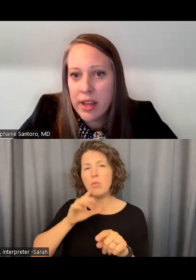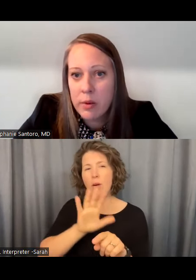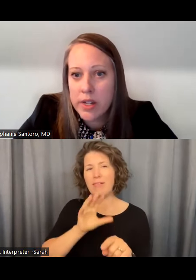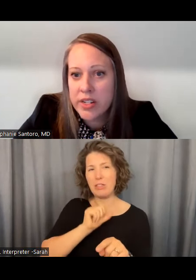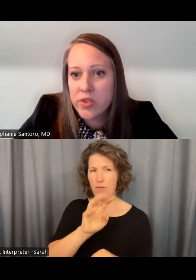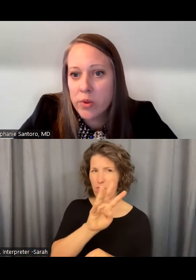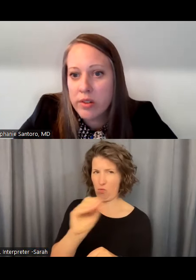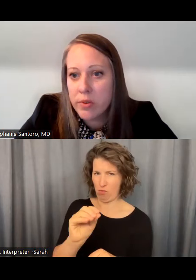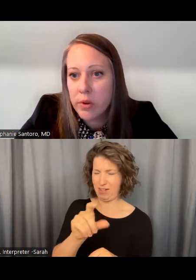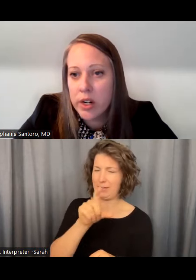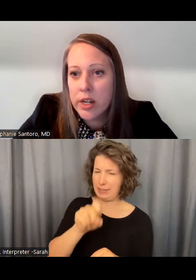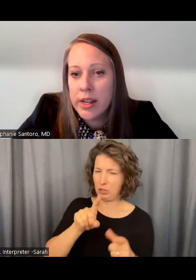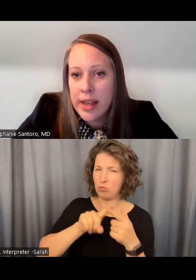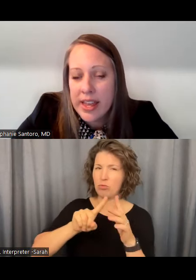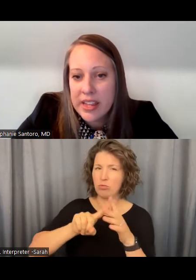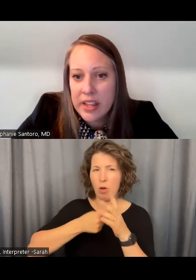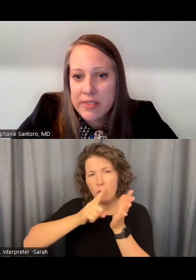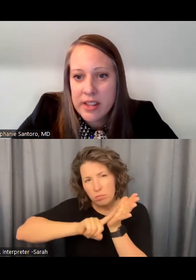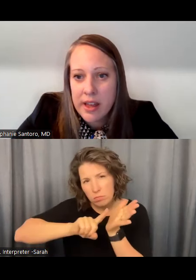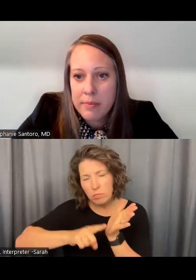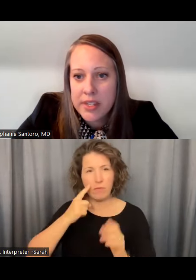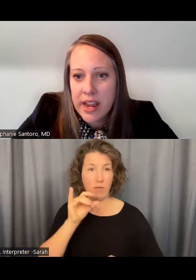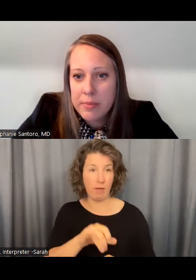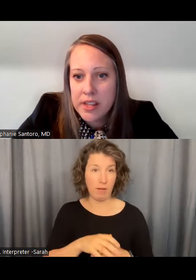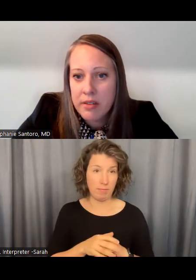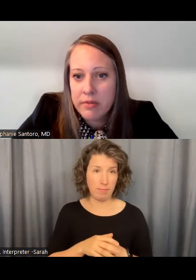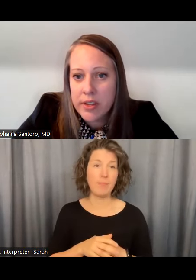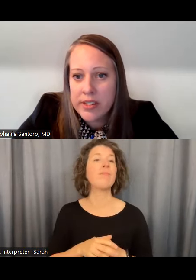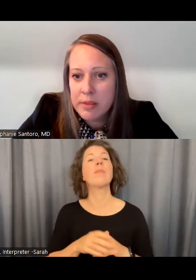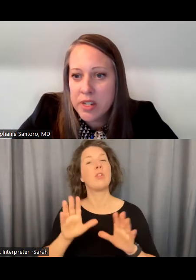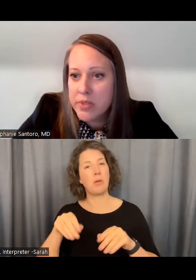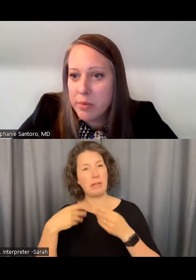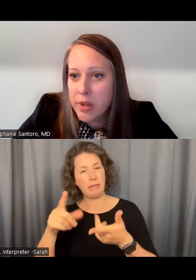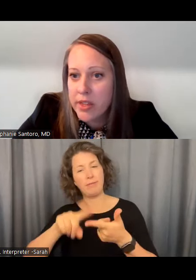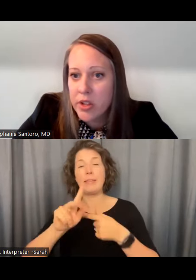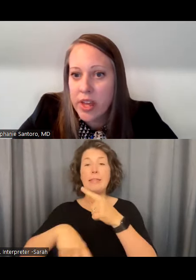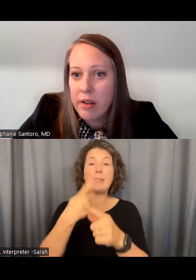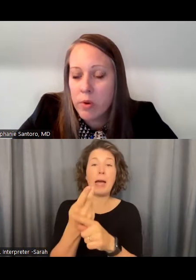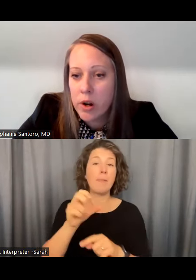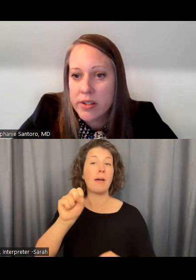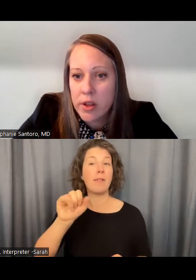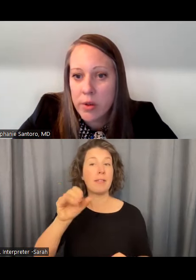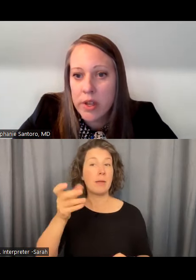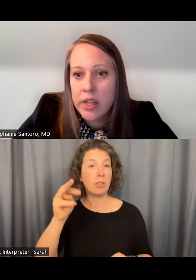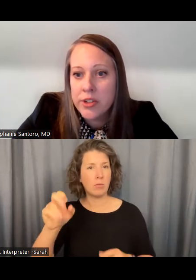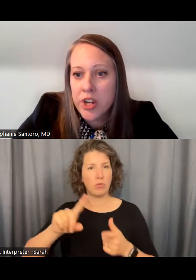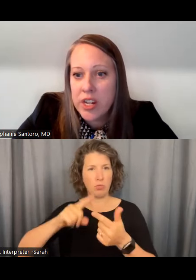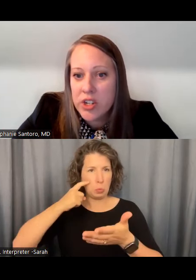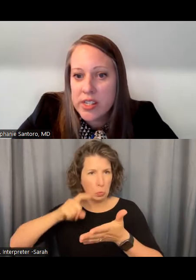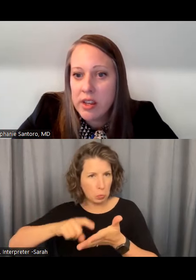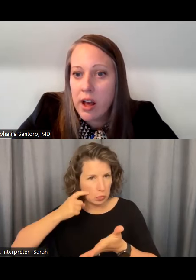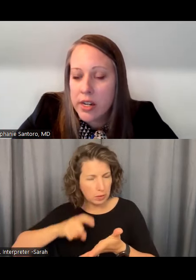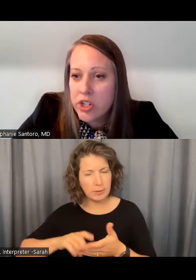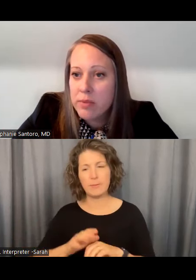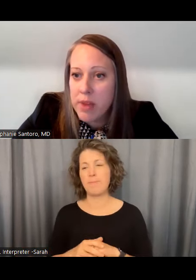dementia and what to screen for. It gives the types of symptoms to be on the lookout for. So